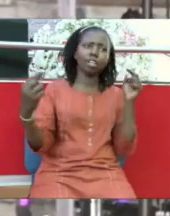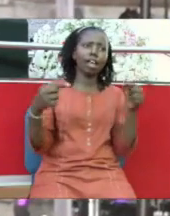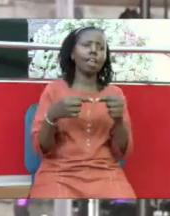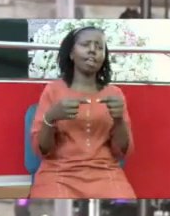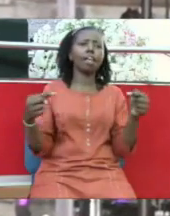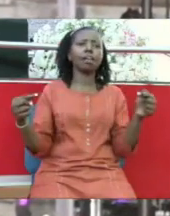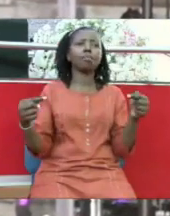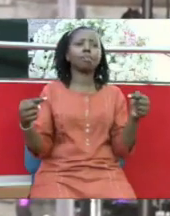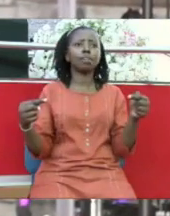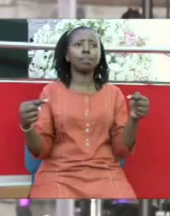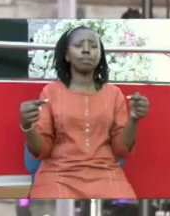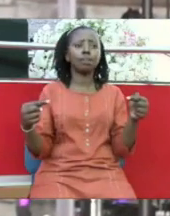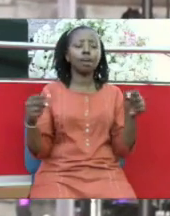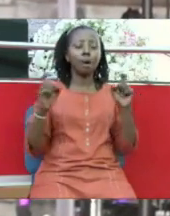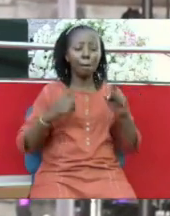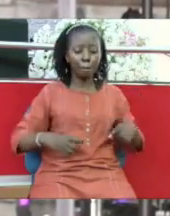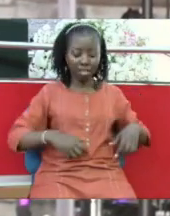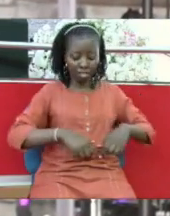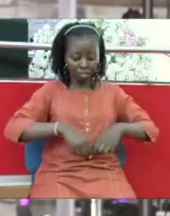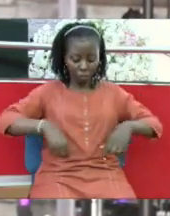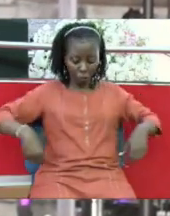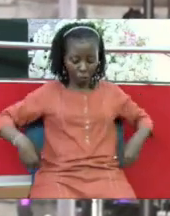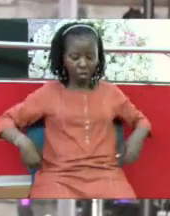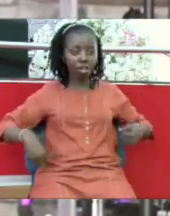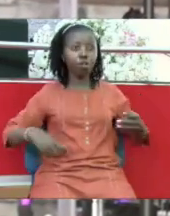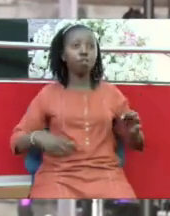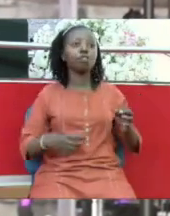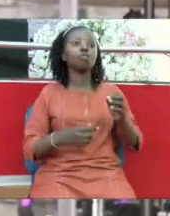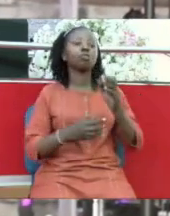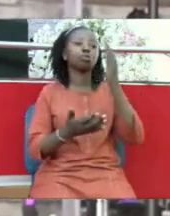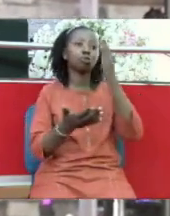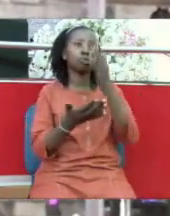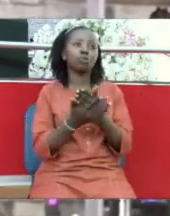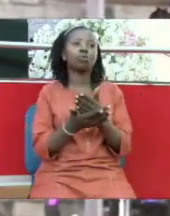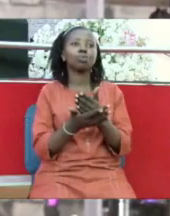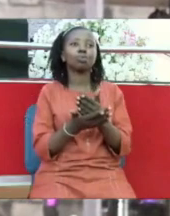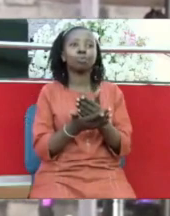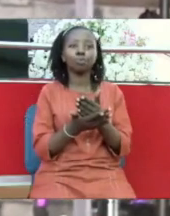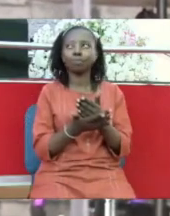must put on the belt of truth.